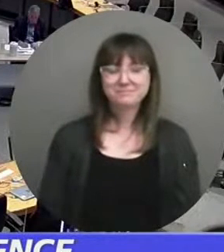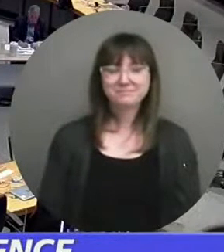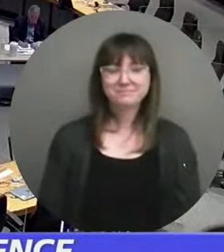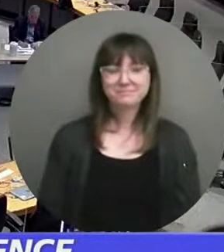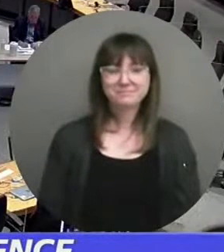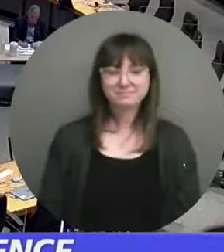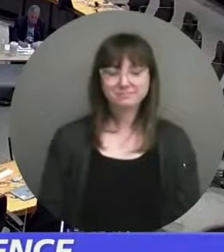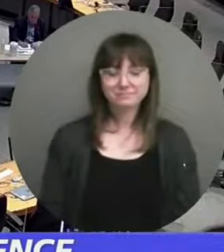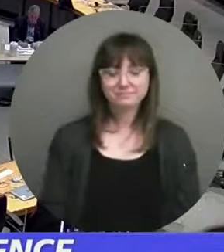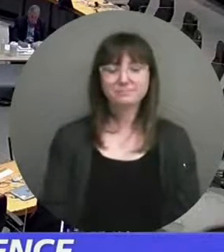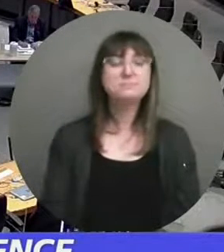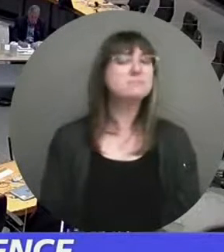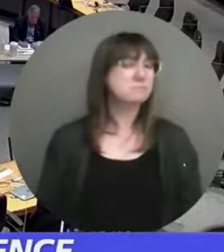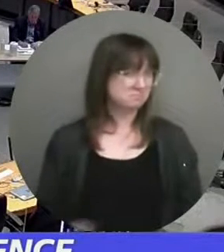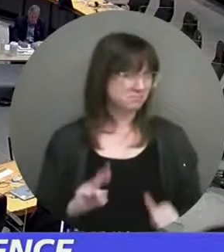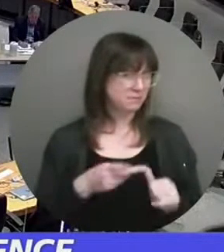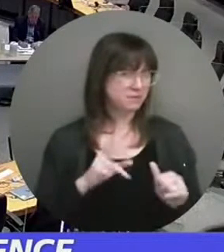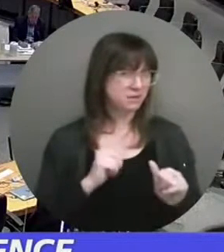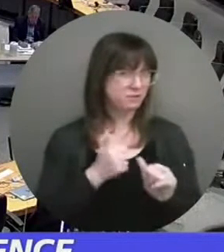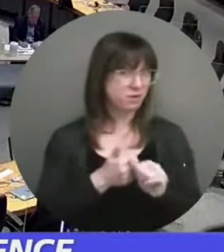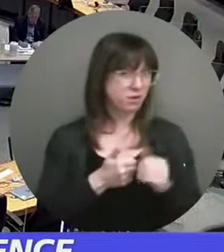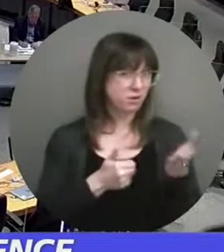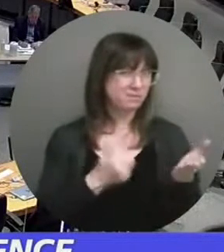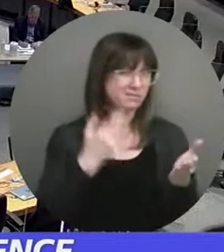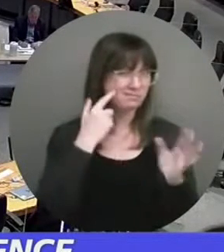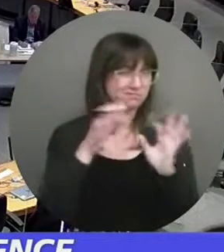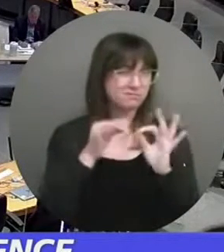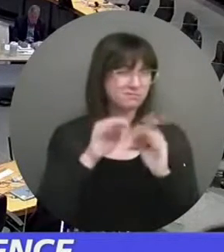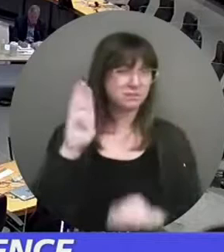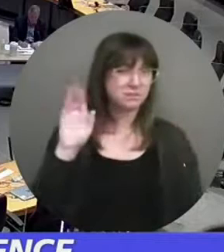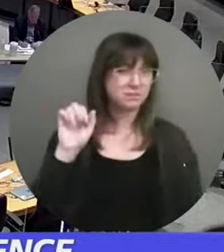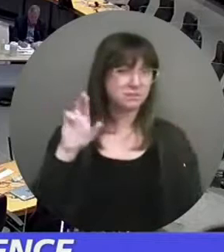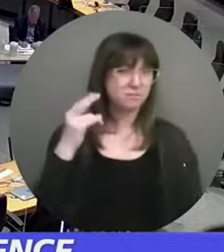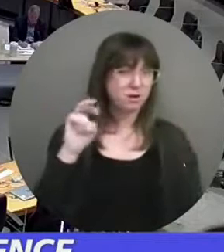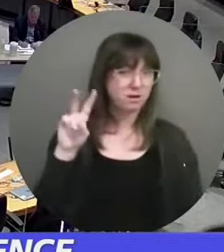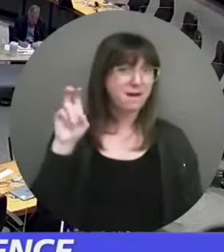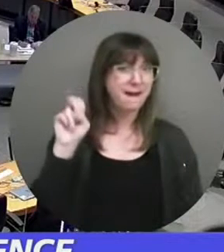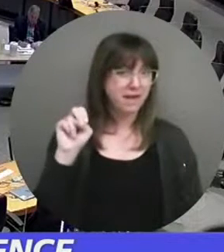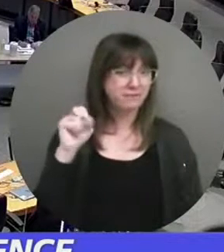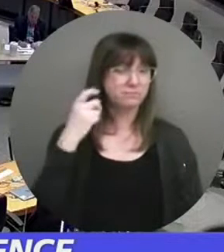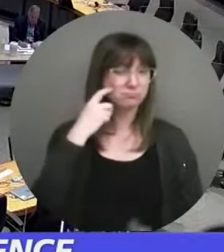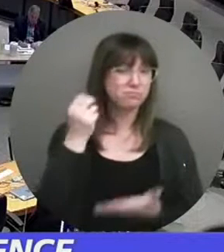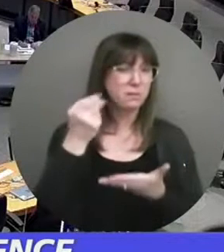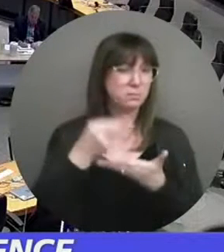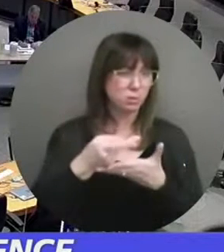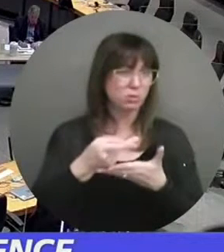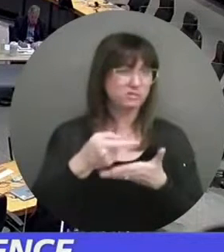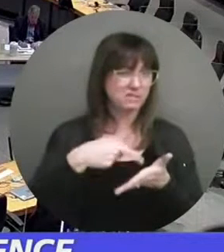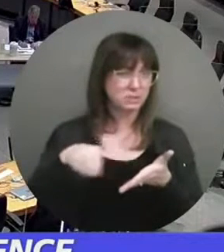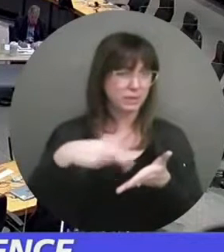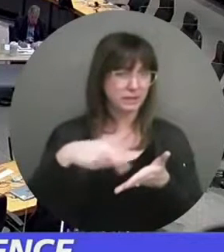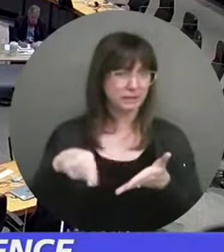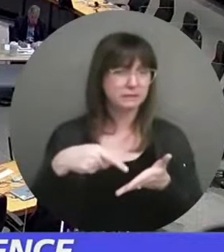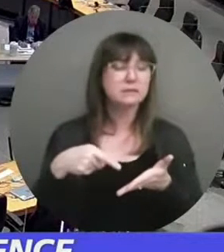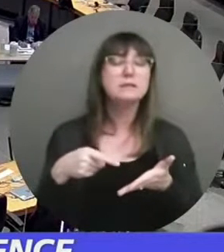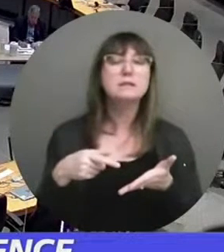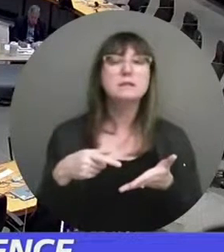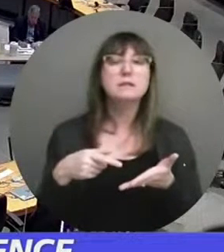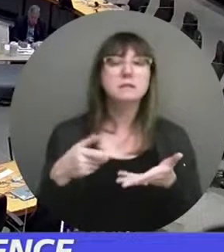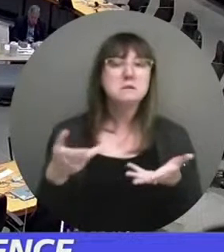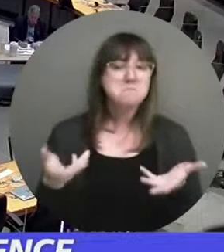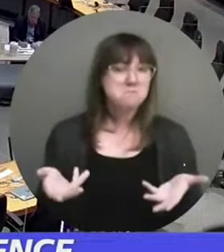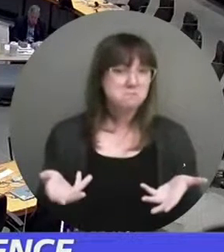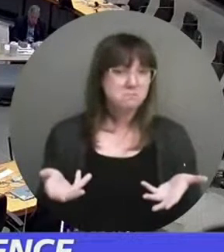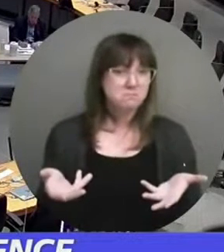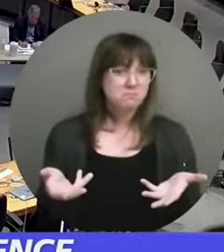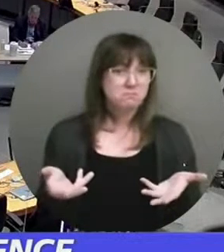Just as a follow-up to that, you mentioned the Barrhaven EA getting approved earlier this week. There are